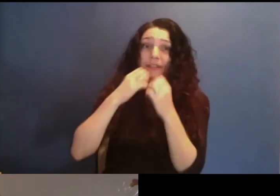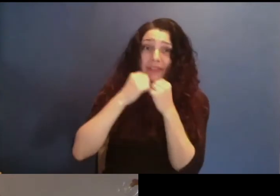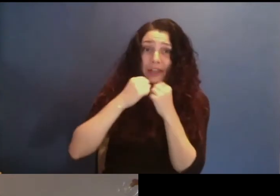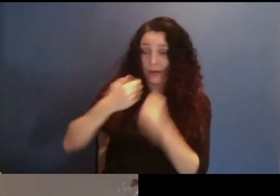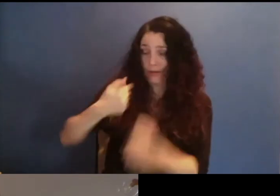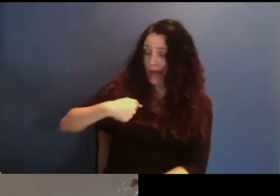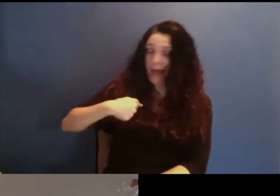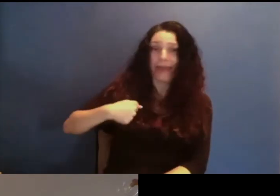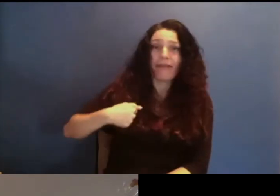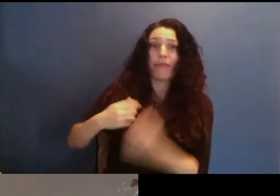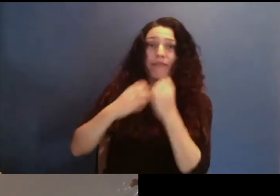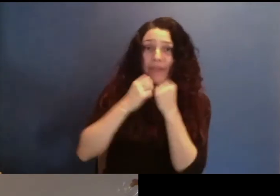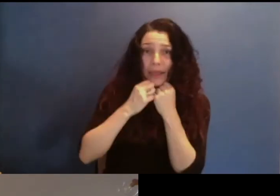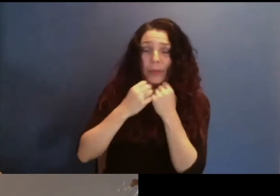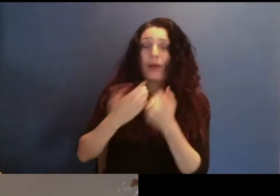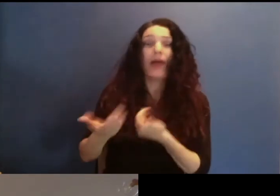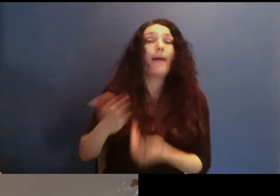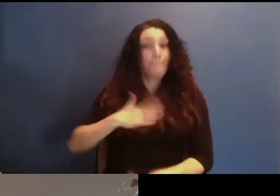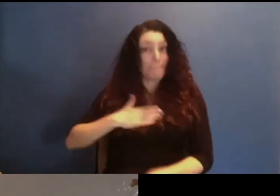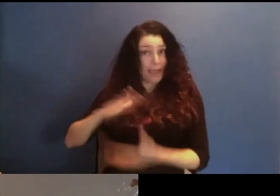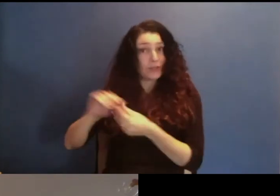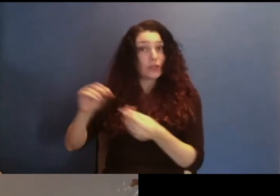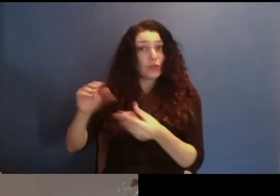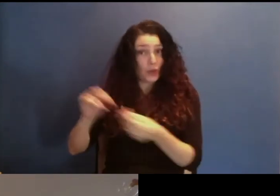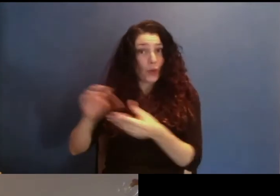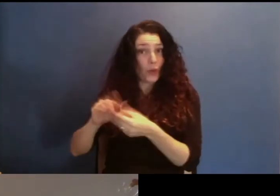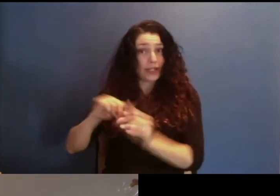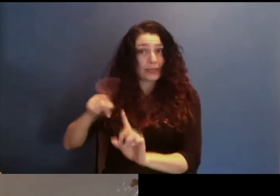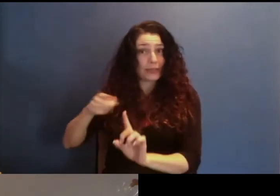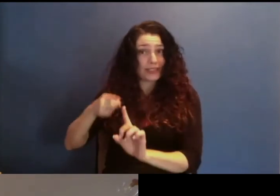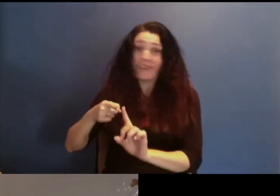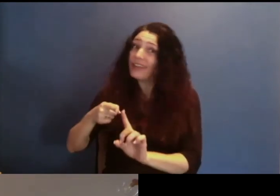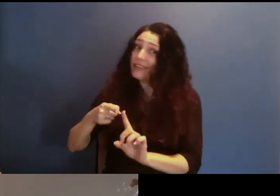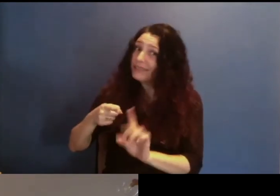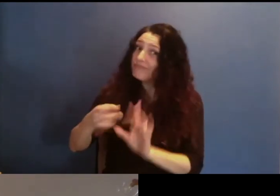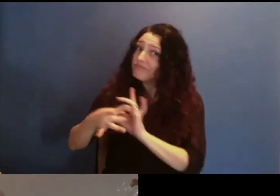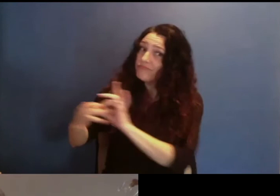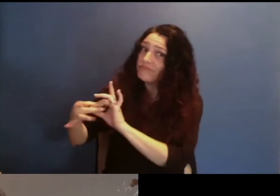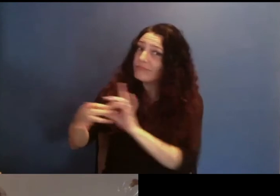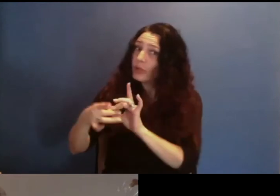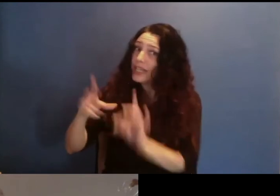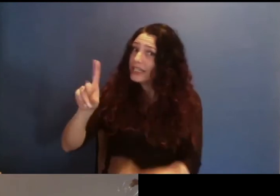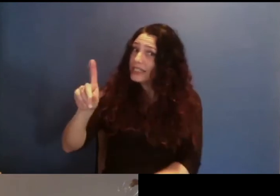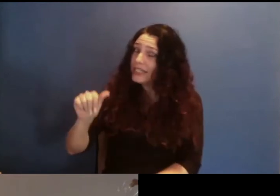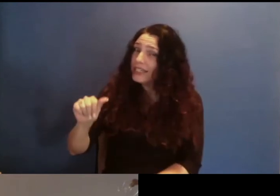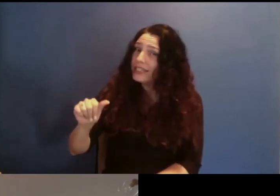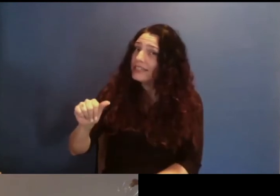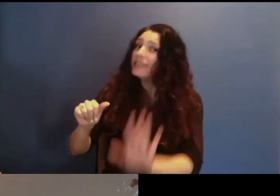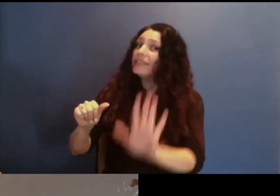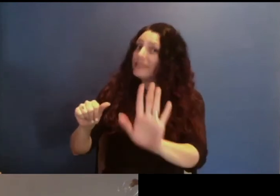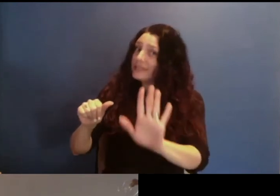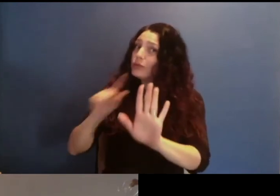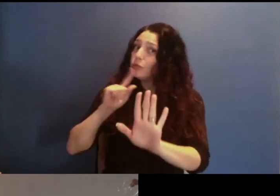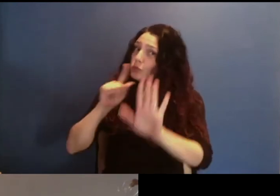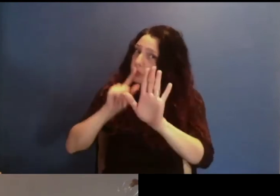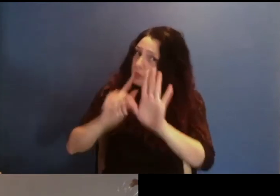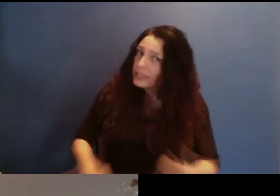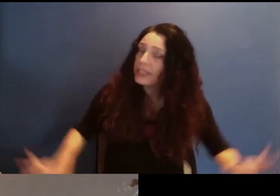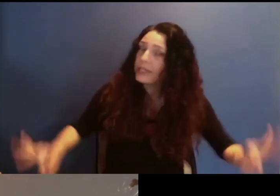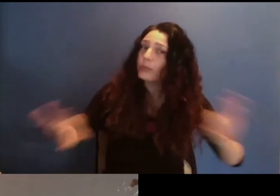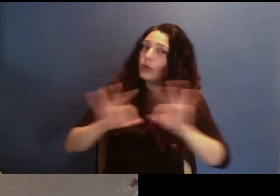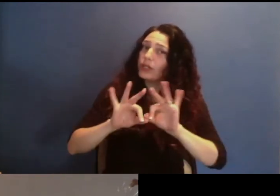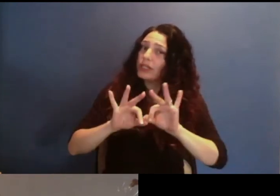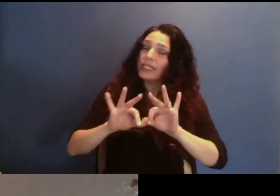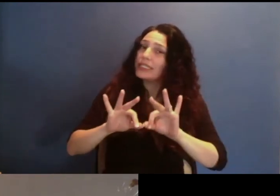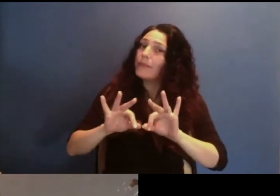but the story that I want to tell, particularly if it pertains to disability, is so fucking needed. I want more disabled content. I